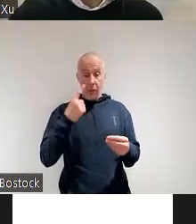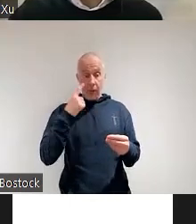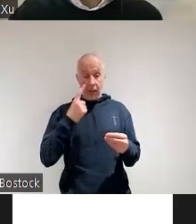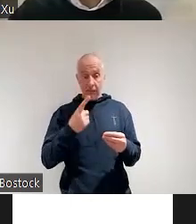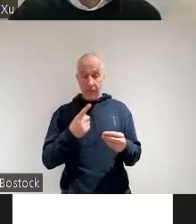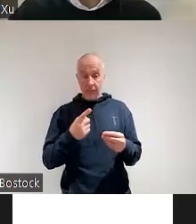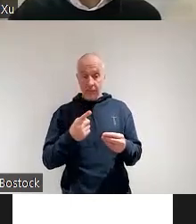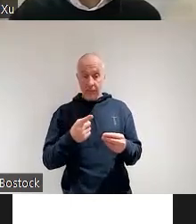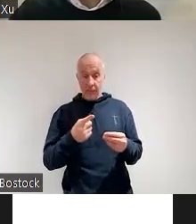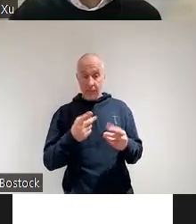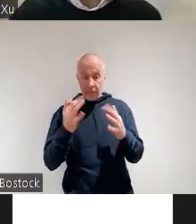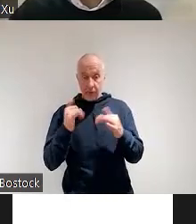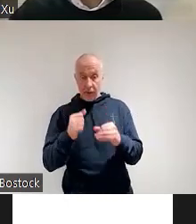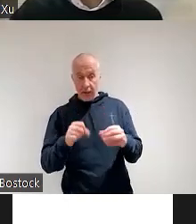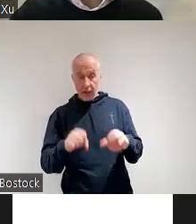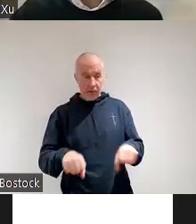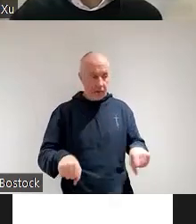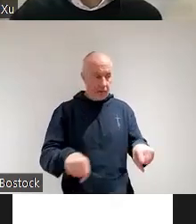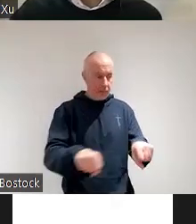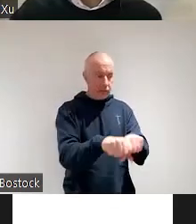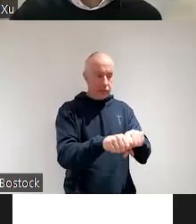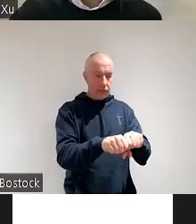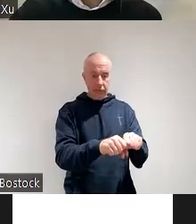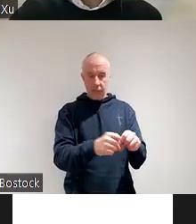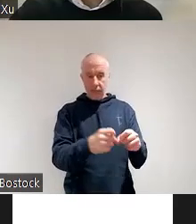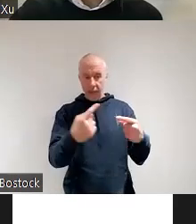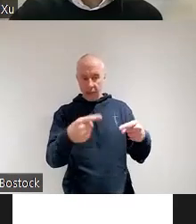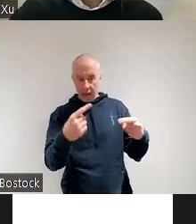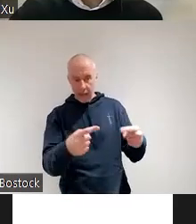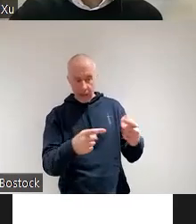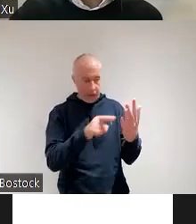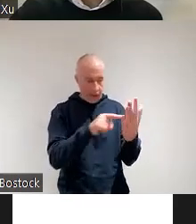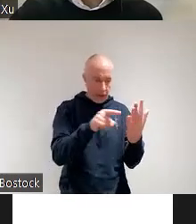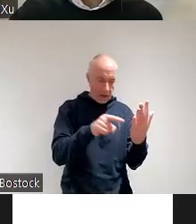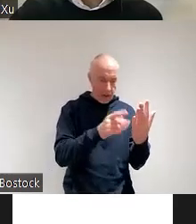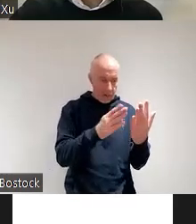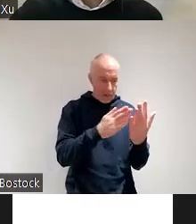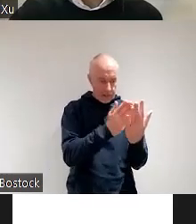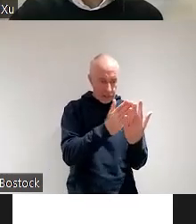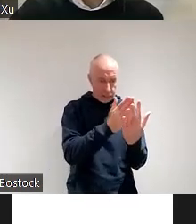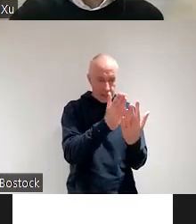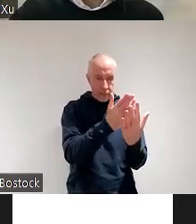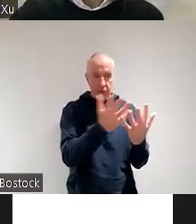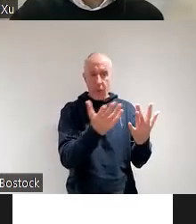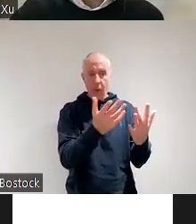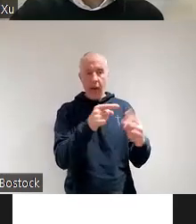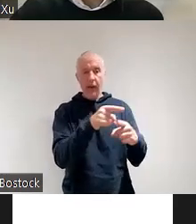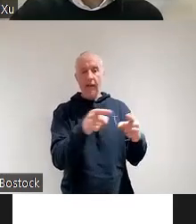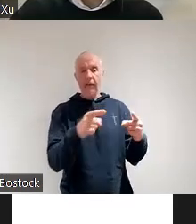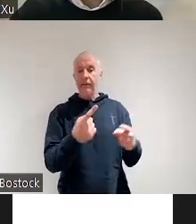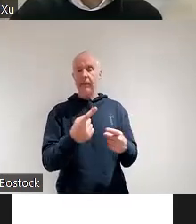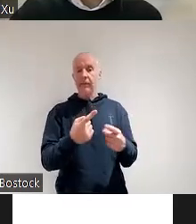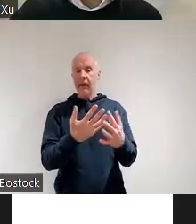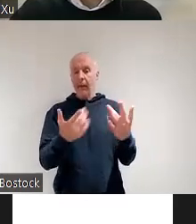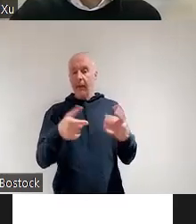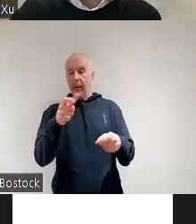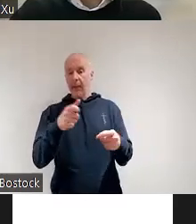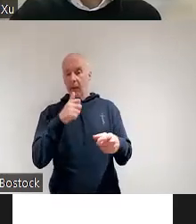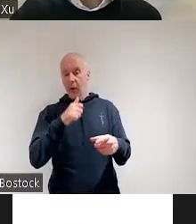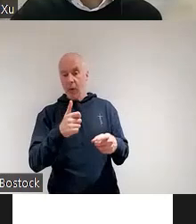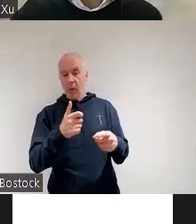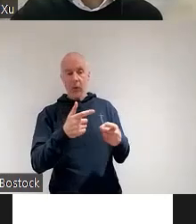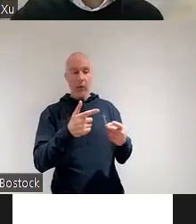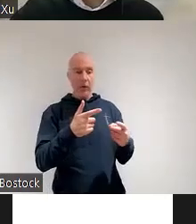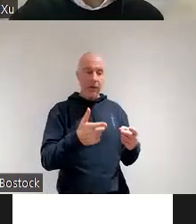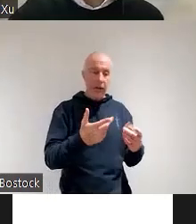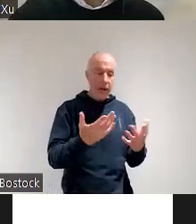we are on the charger, whether the charger is actually available or not, and whether the charger has been used by someone or not, if there's any